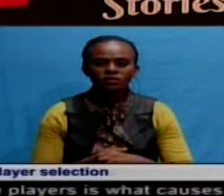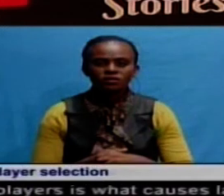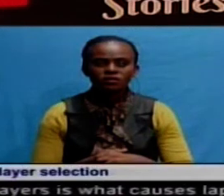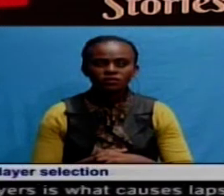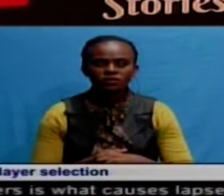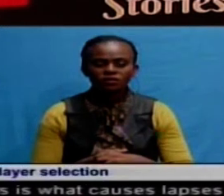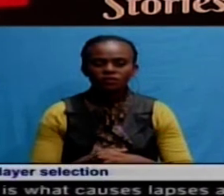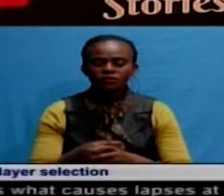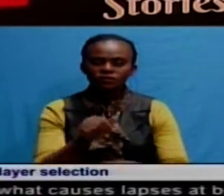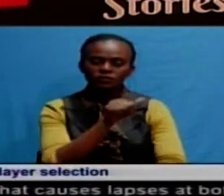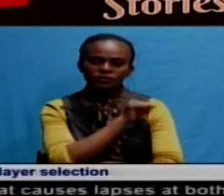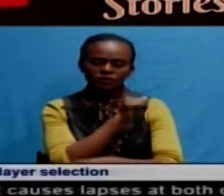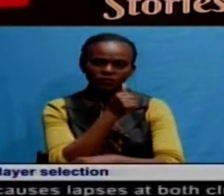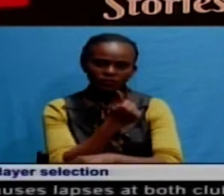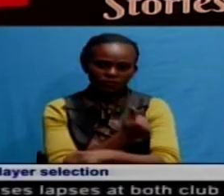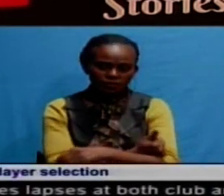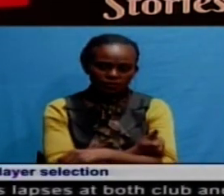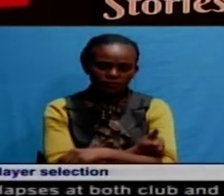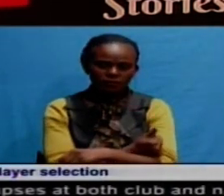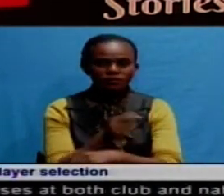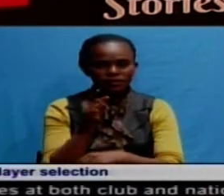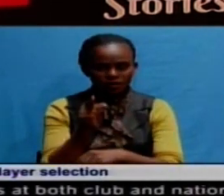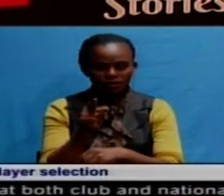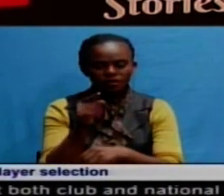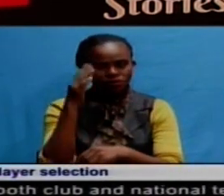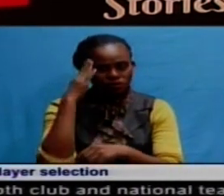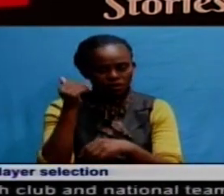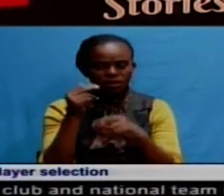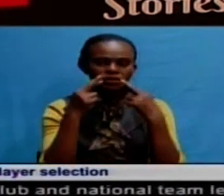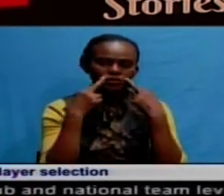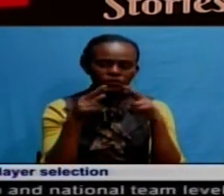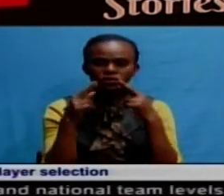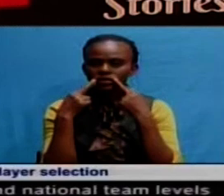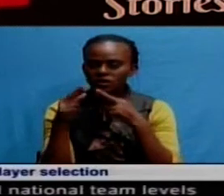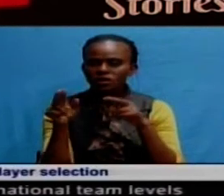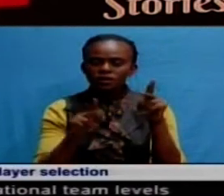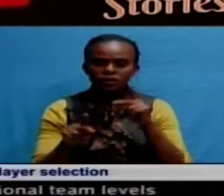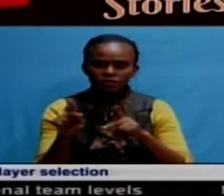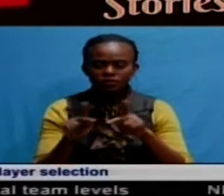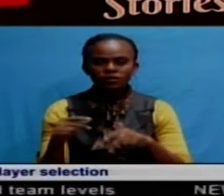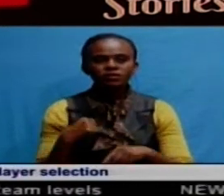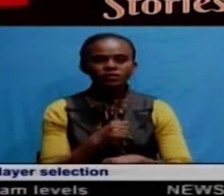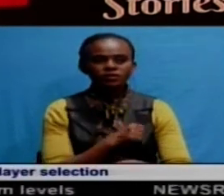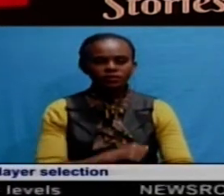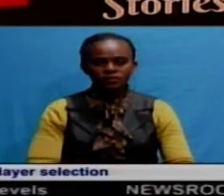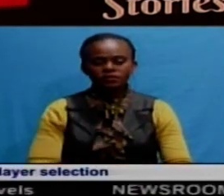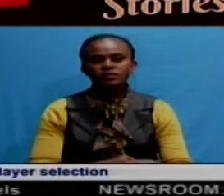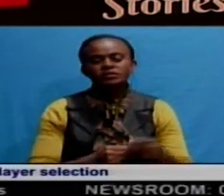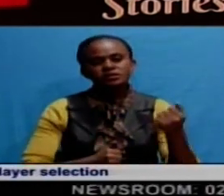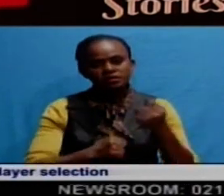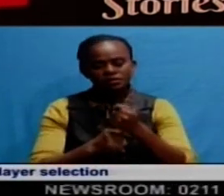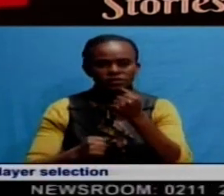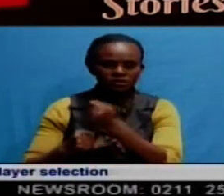The anthology is the result of our great partnership with the People's Republic of China, who have been a supportive